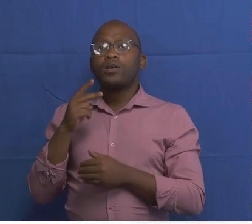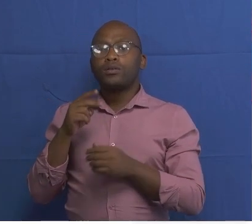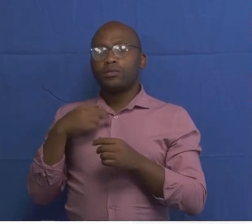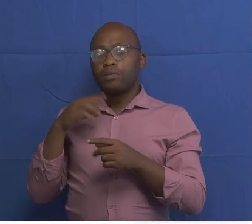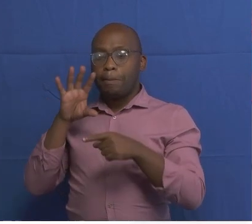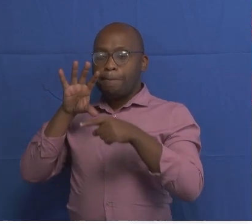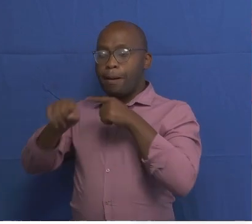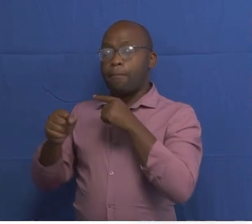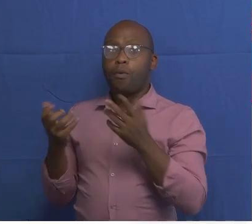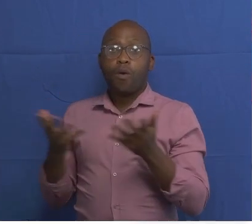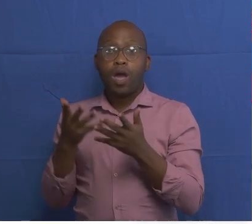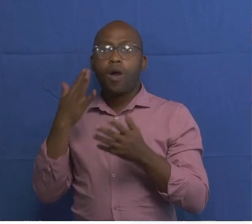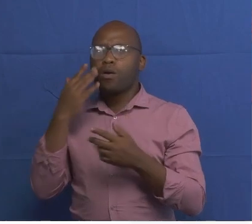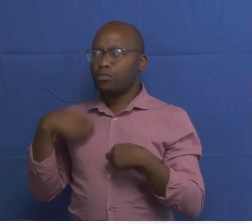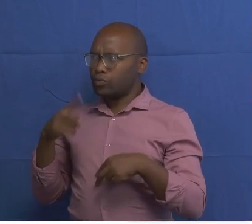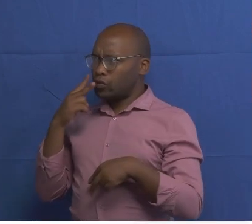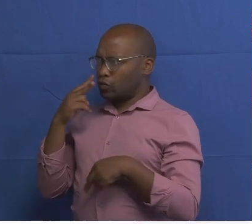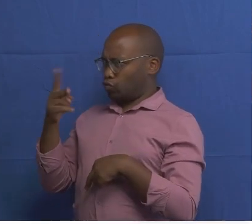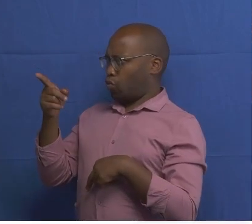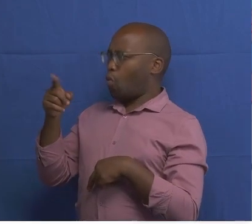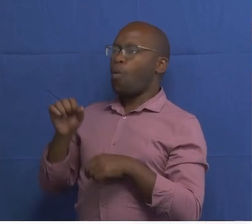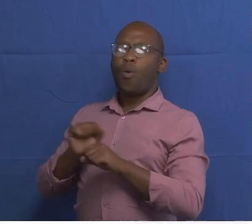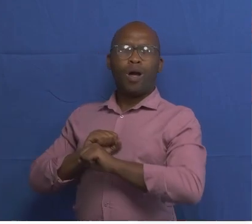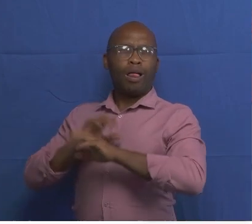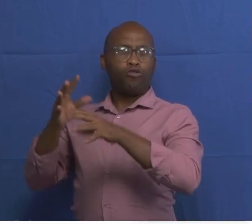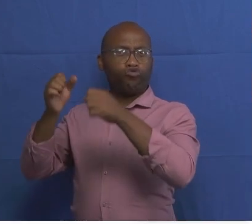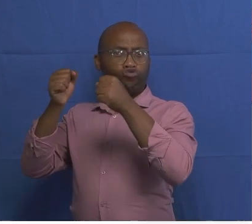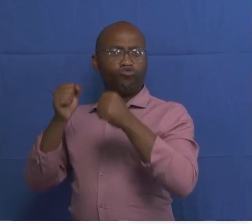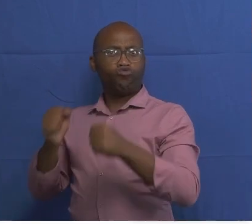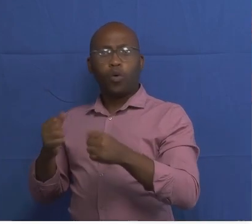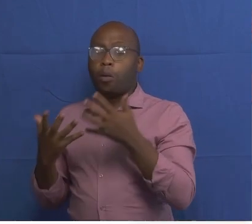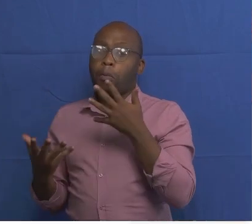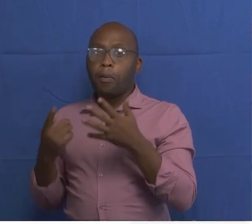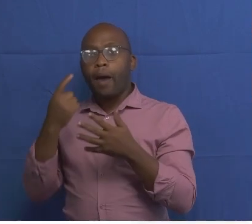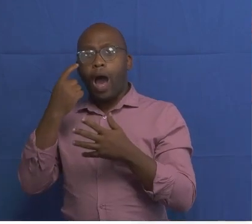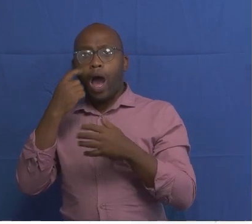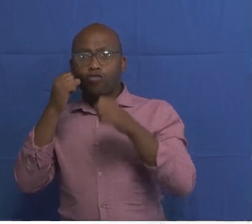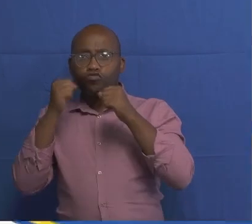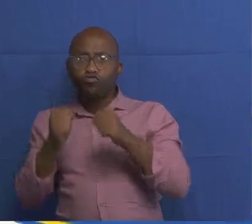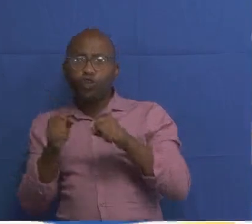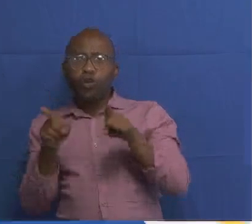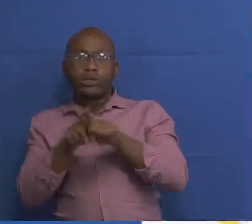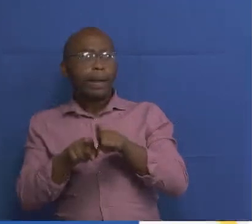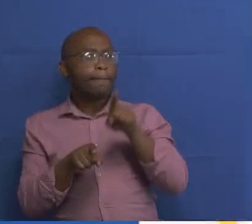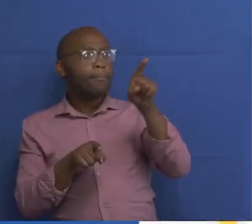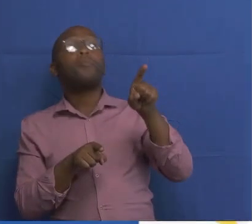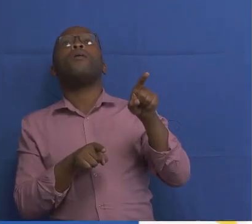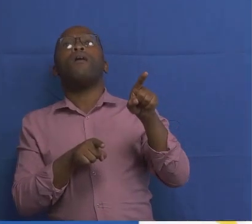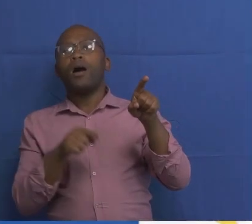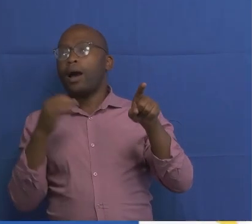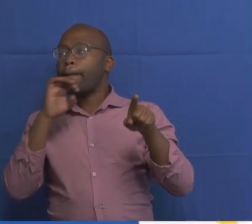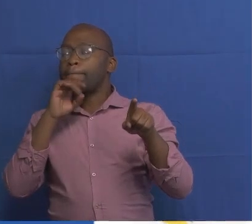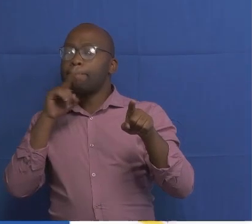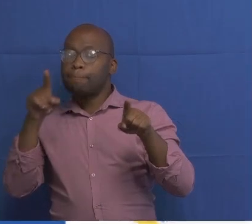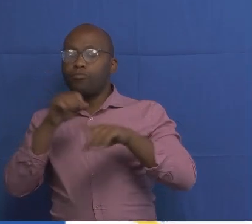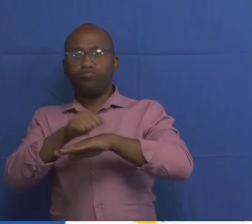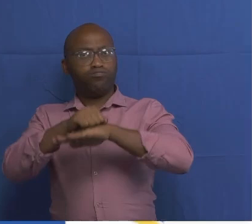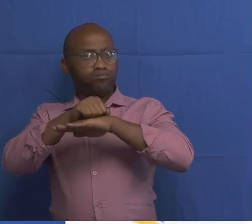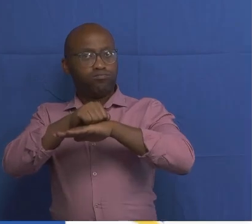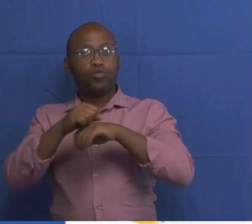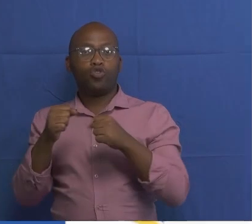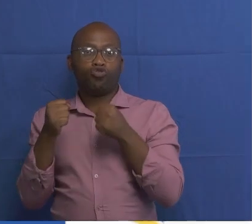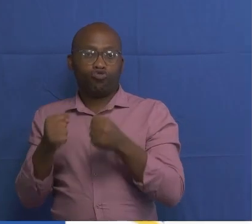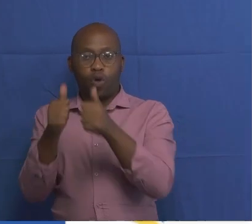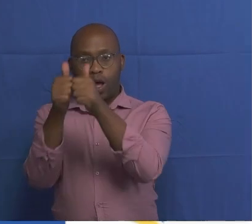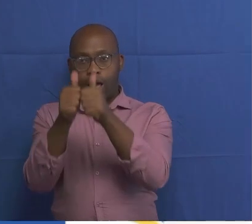the heterozygous and in the homozygous condition. You have been given example here. The